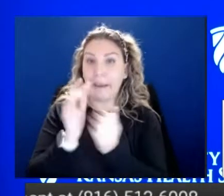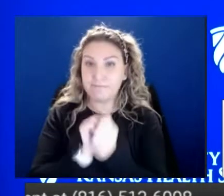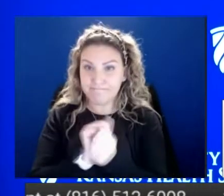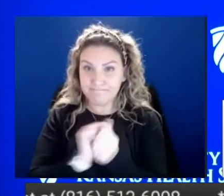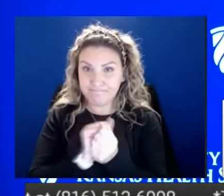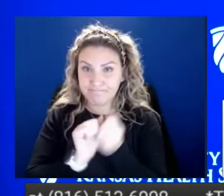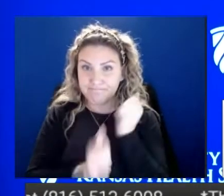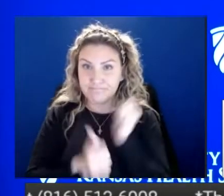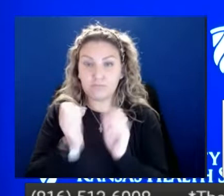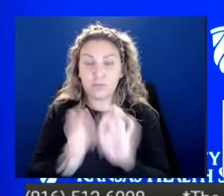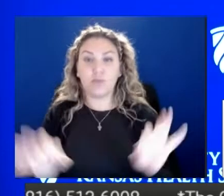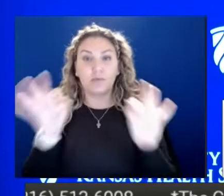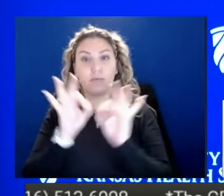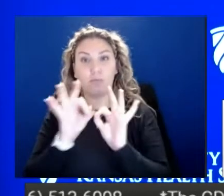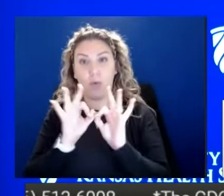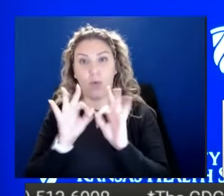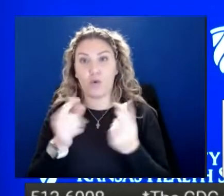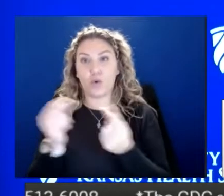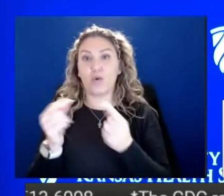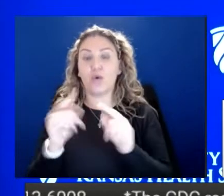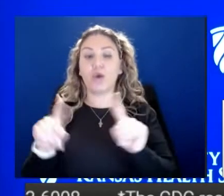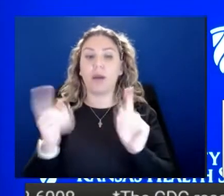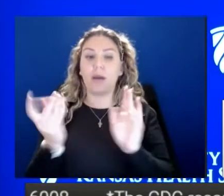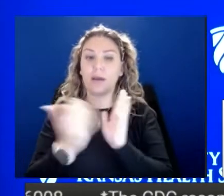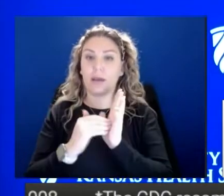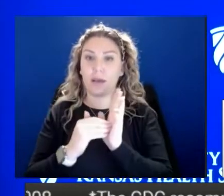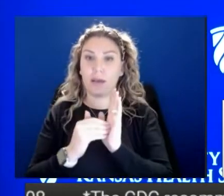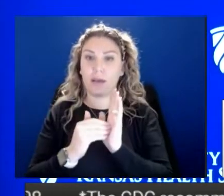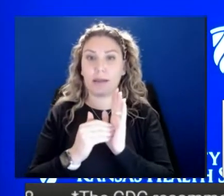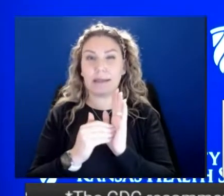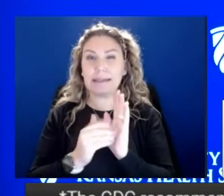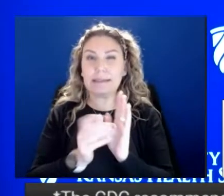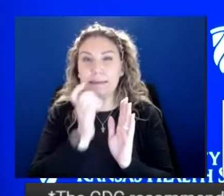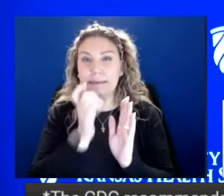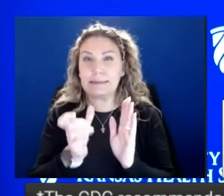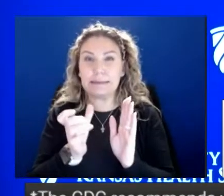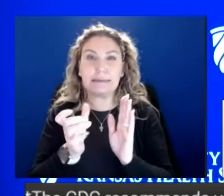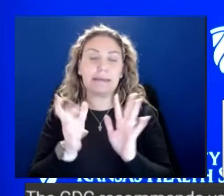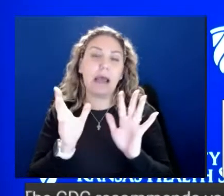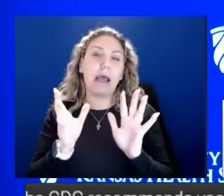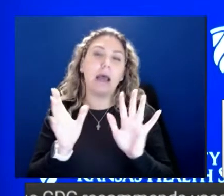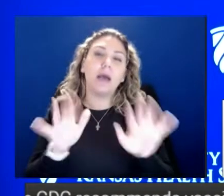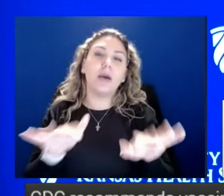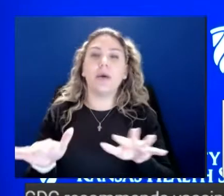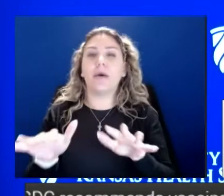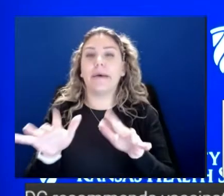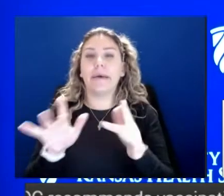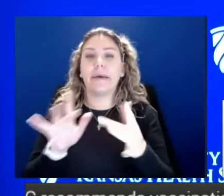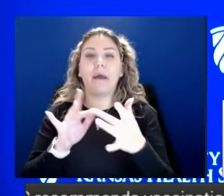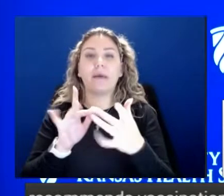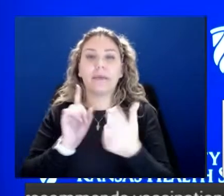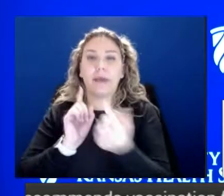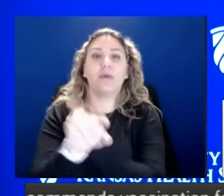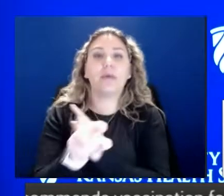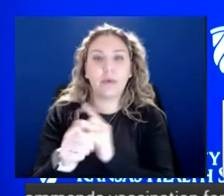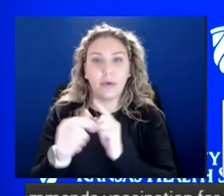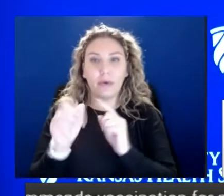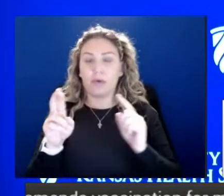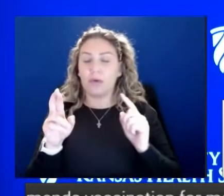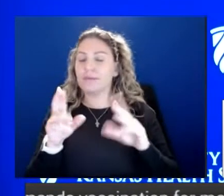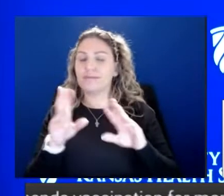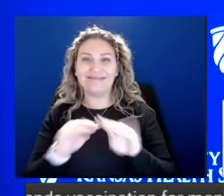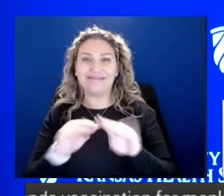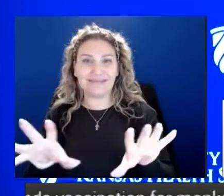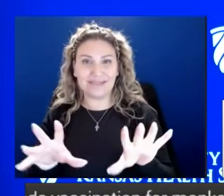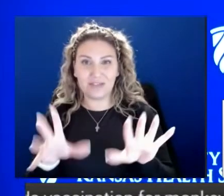things to do. But again, this is not a casual contact disease transmission right now from what we know,